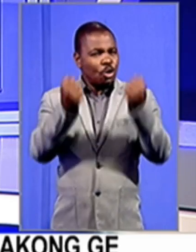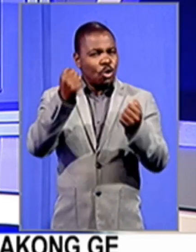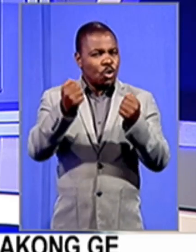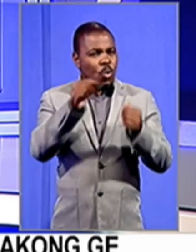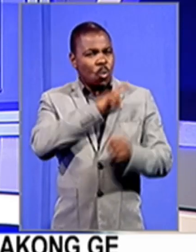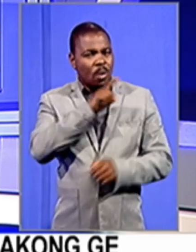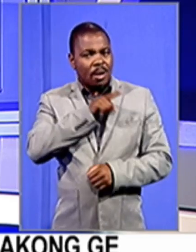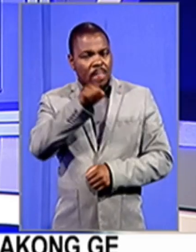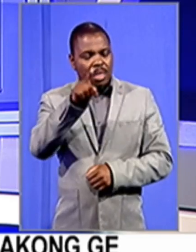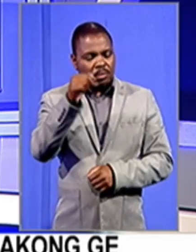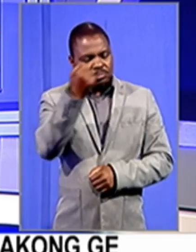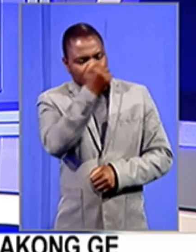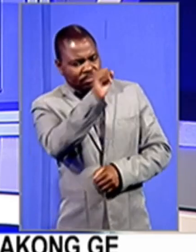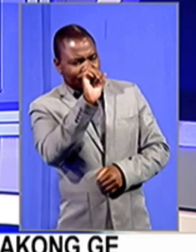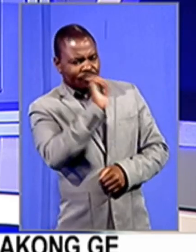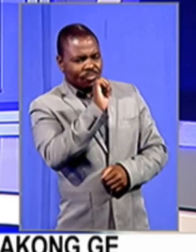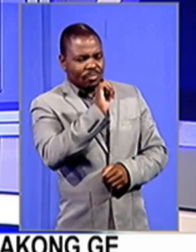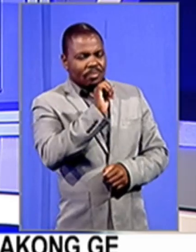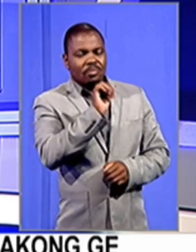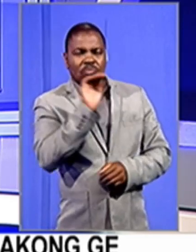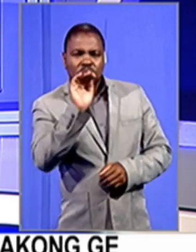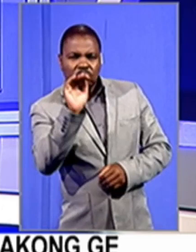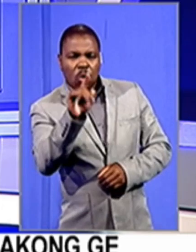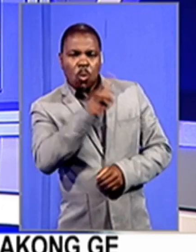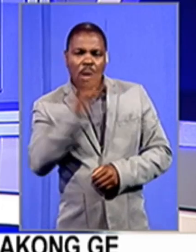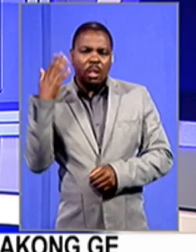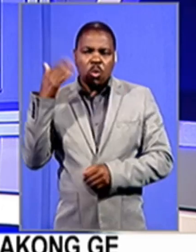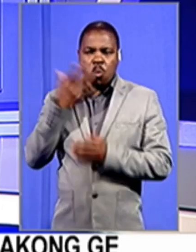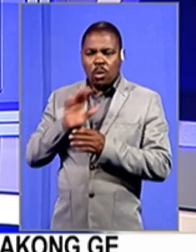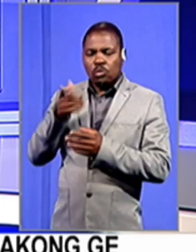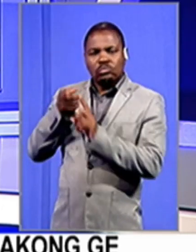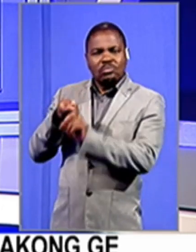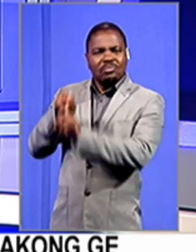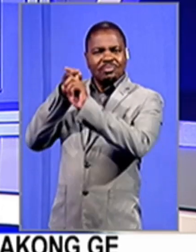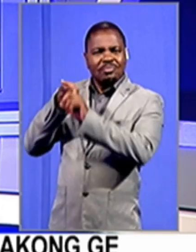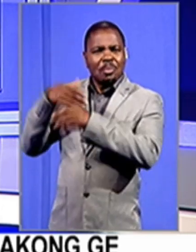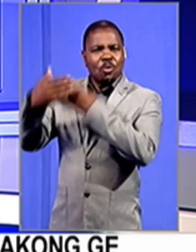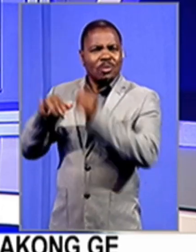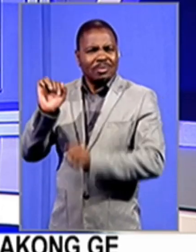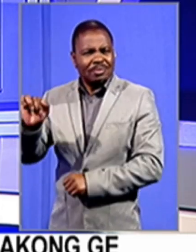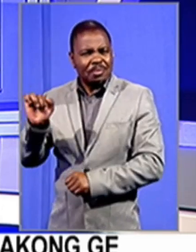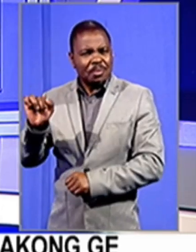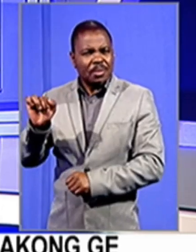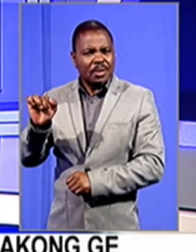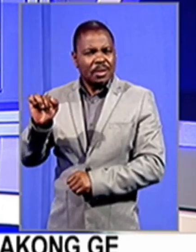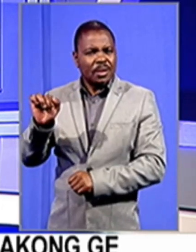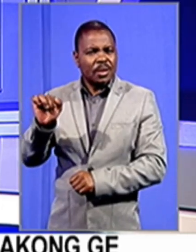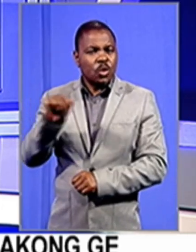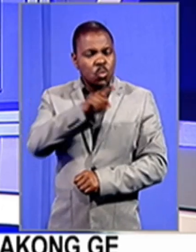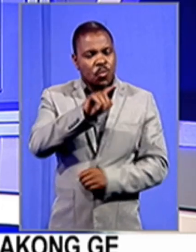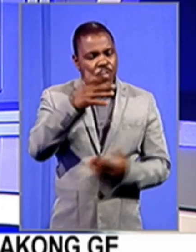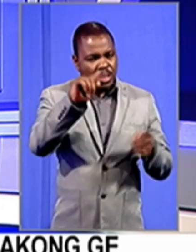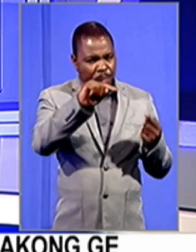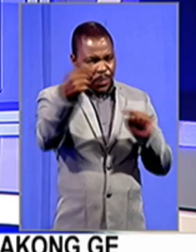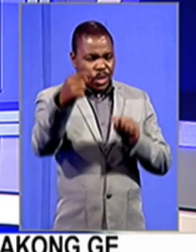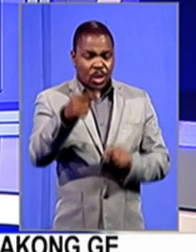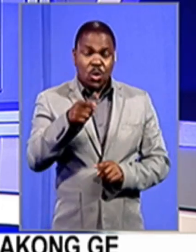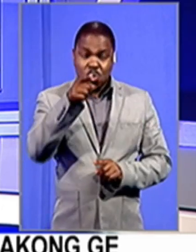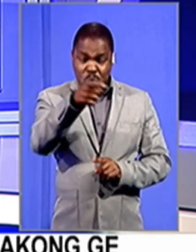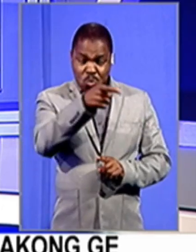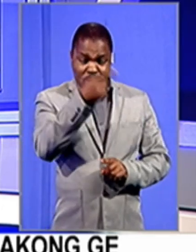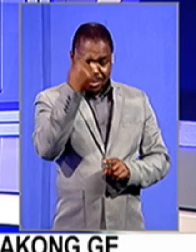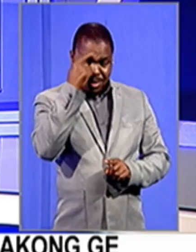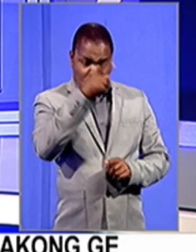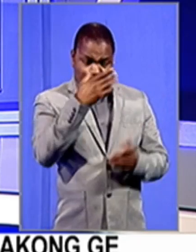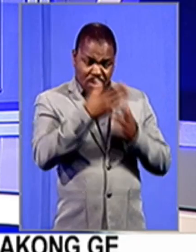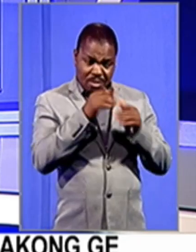phaela ka thoko kgopelo ya lena ya go emiša moletlo wa Kgošana le Kukela Modjadji gore e be kgoši le bona le tla go tša mollo